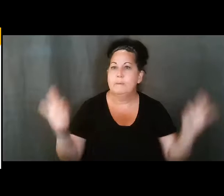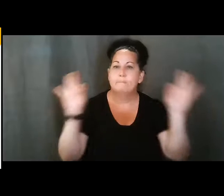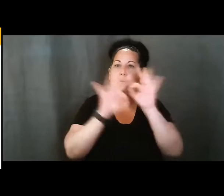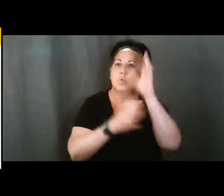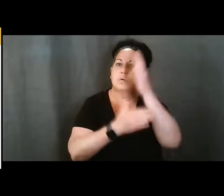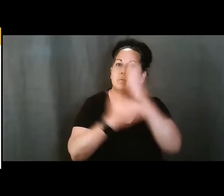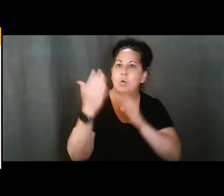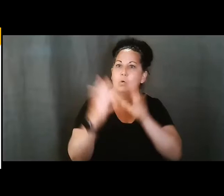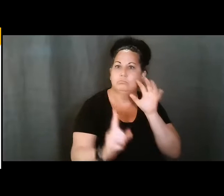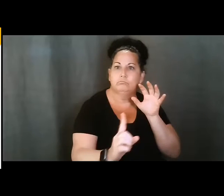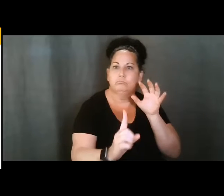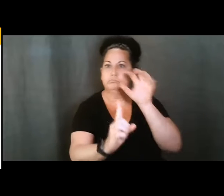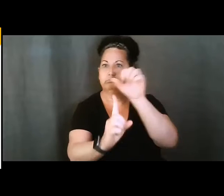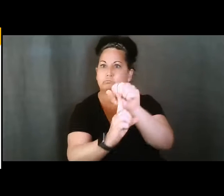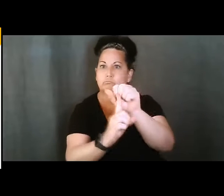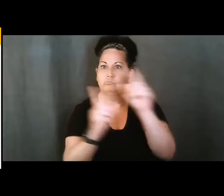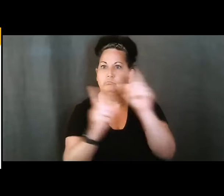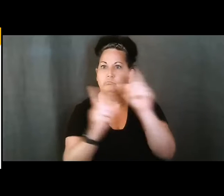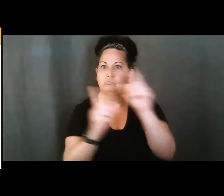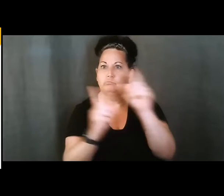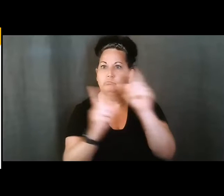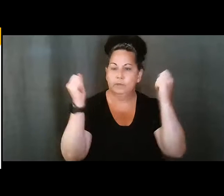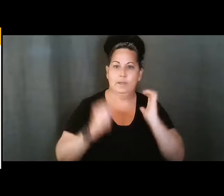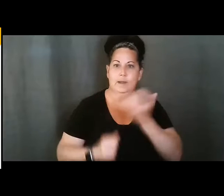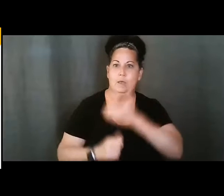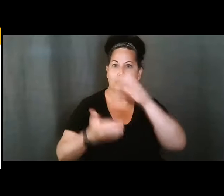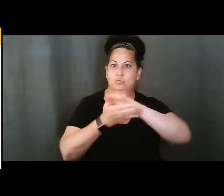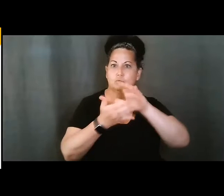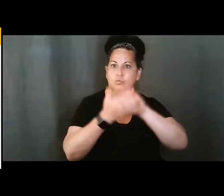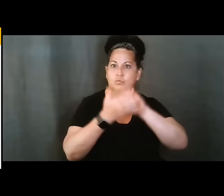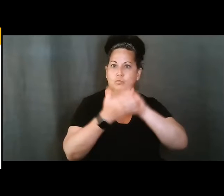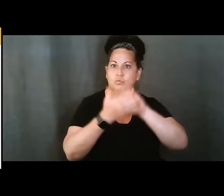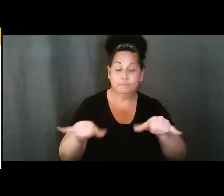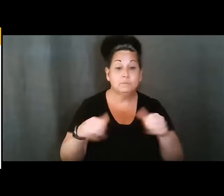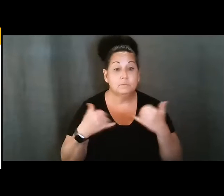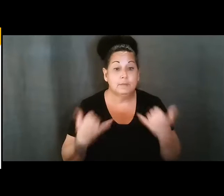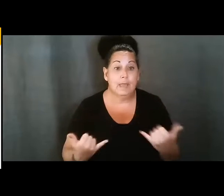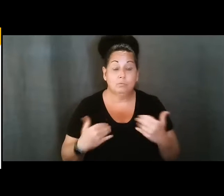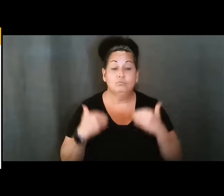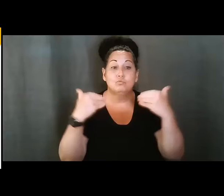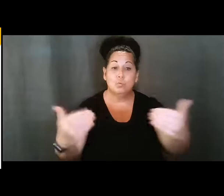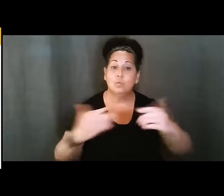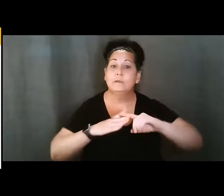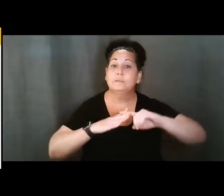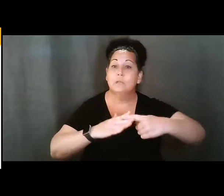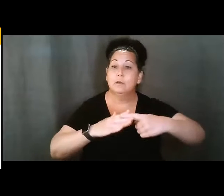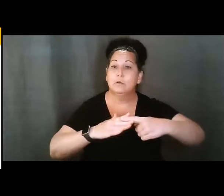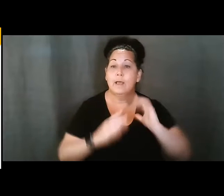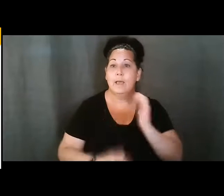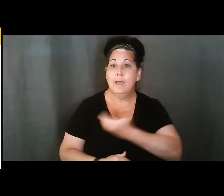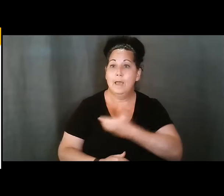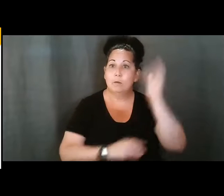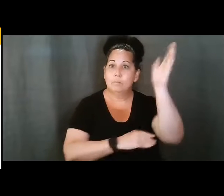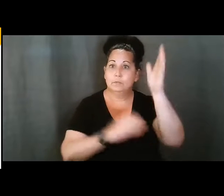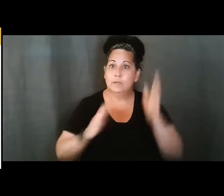achieving victory in our schools. So let's get started. Our presenter is Dr.